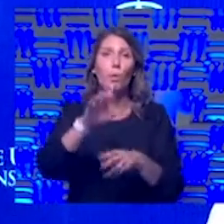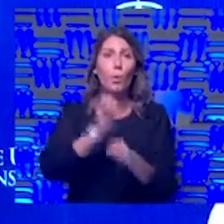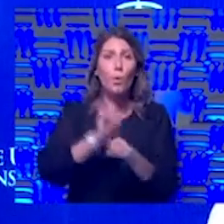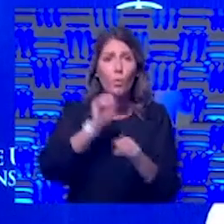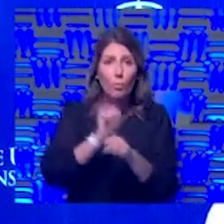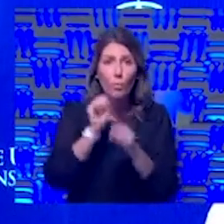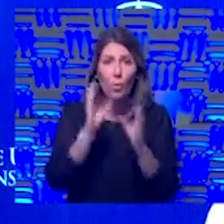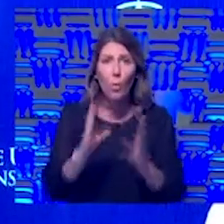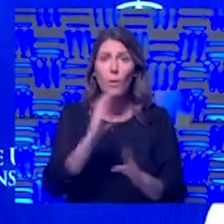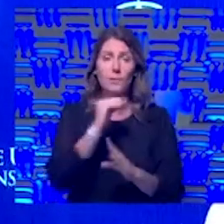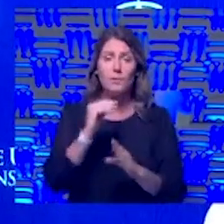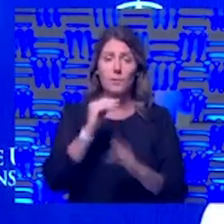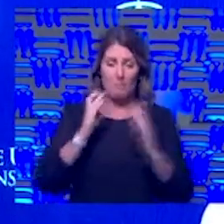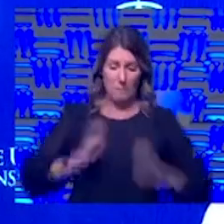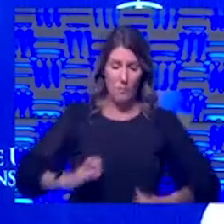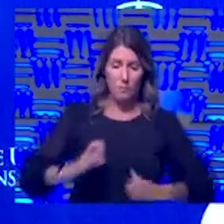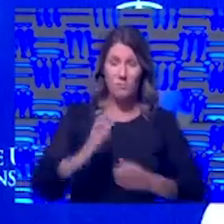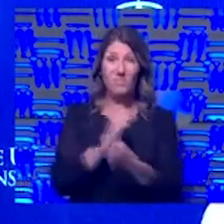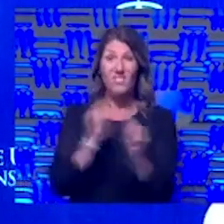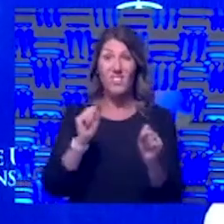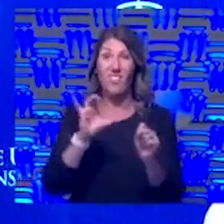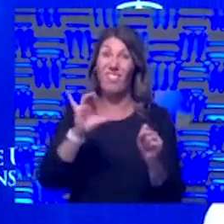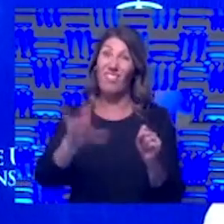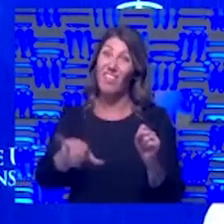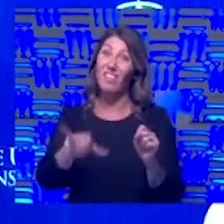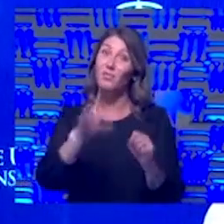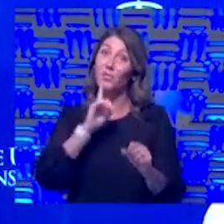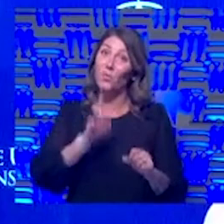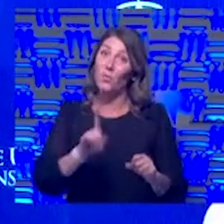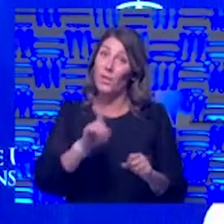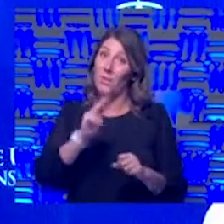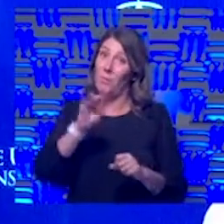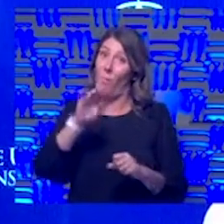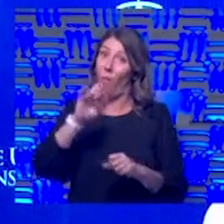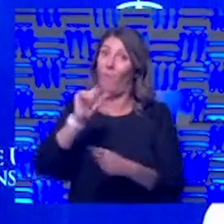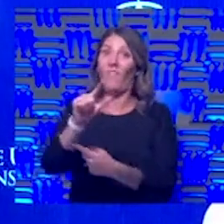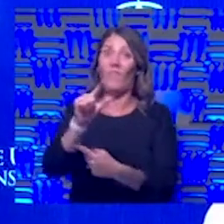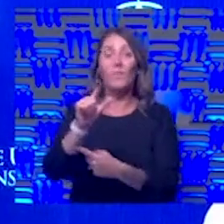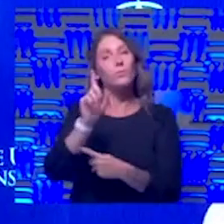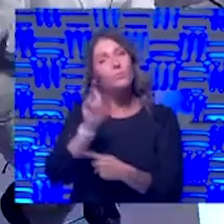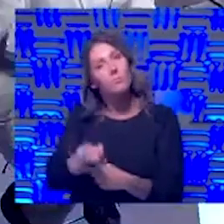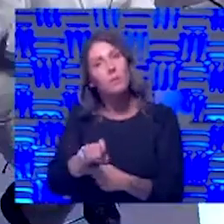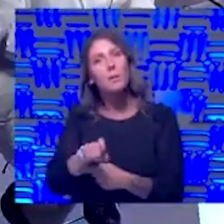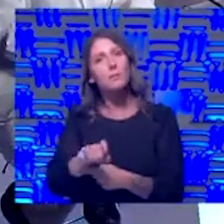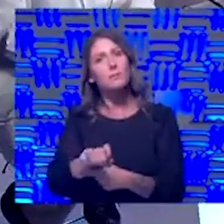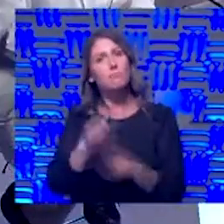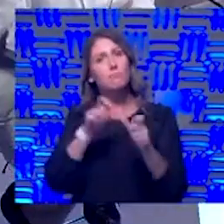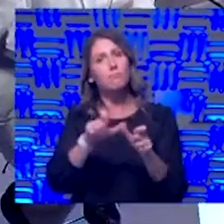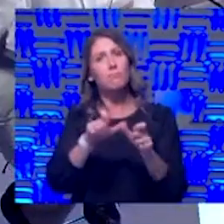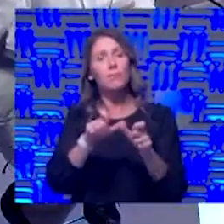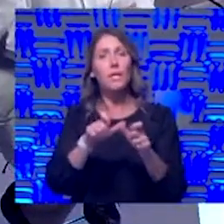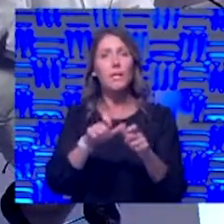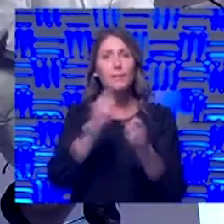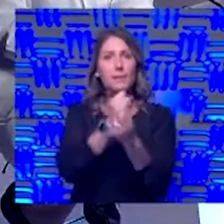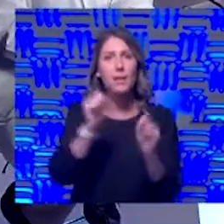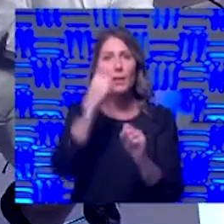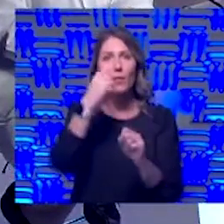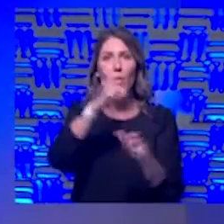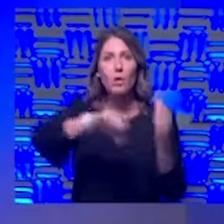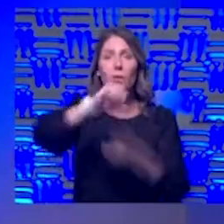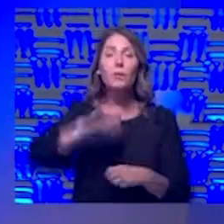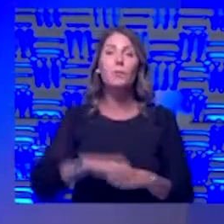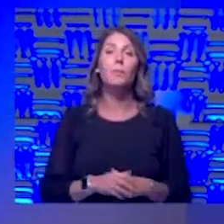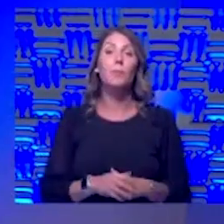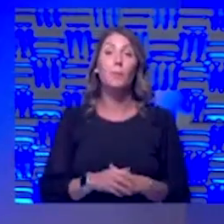safe. And remember, that's a moral responsibility for all of us. We've got to keep each other safe. Yeah, I think the main things to